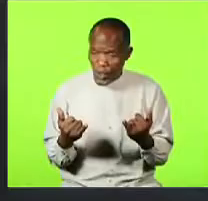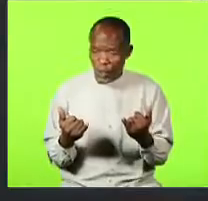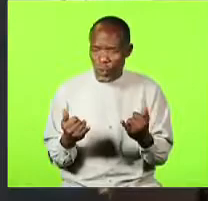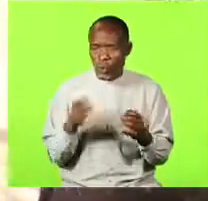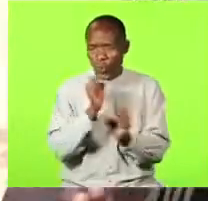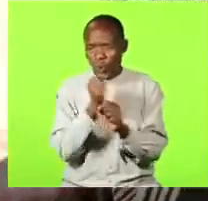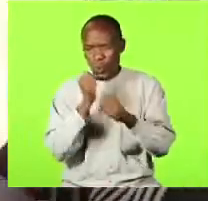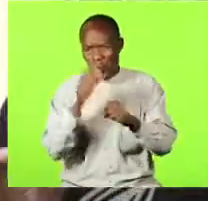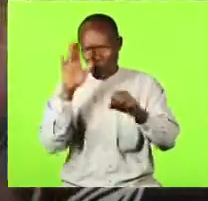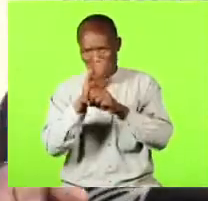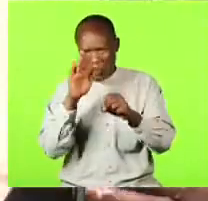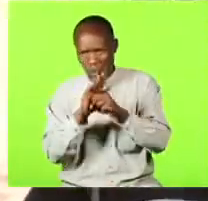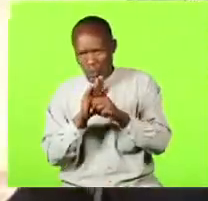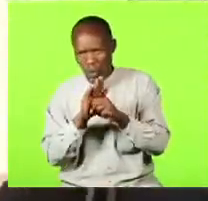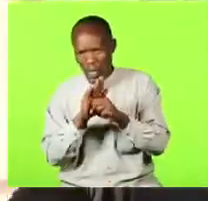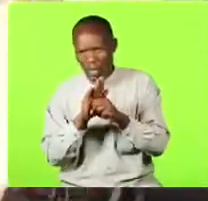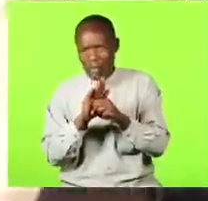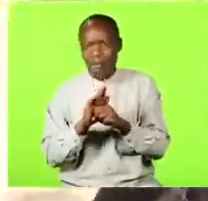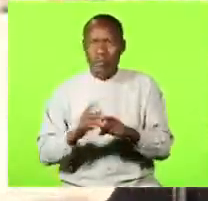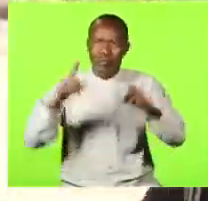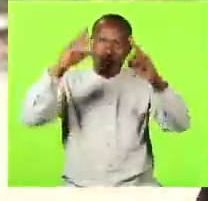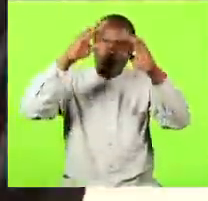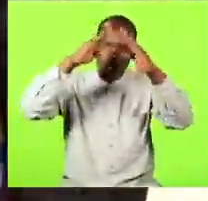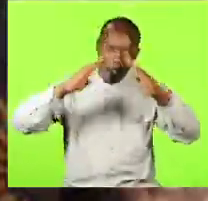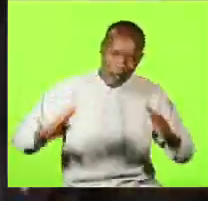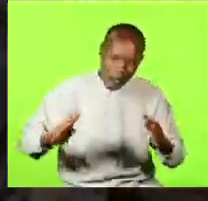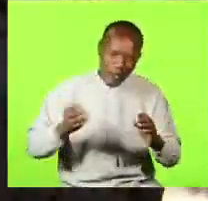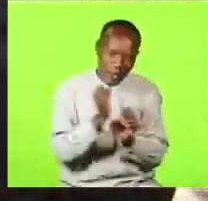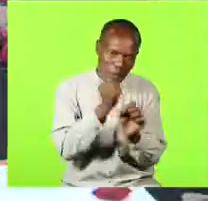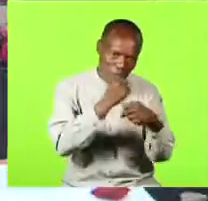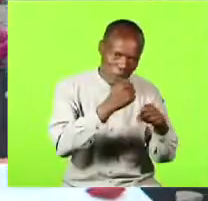inner wounds and that is what trauma healing does